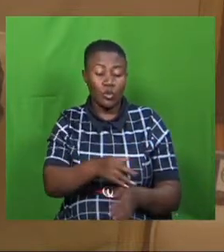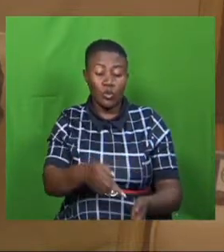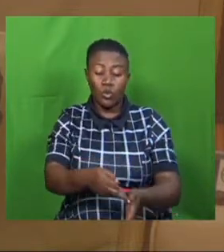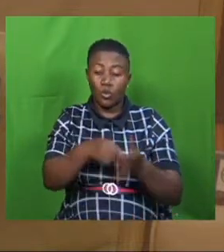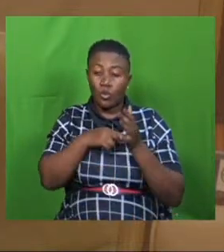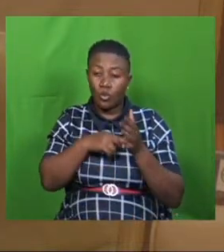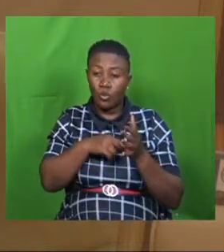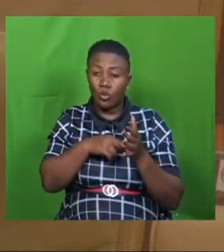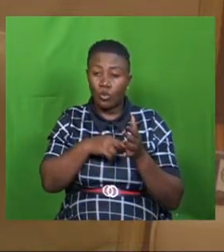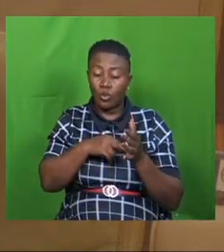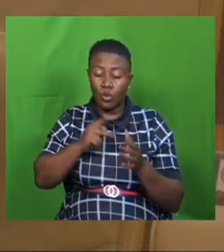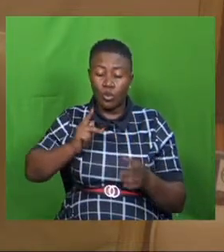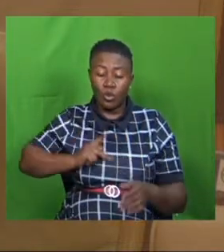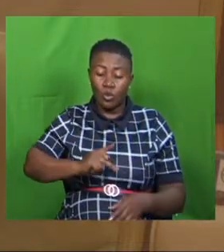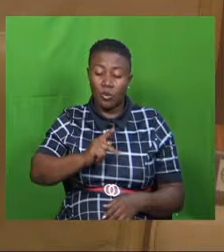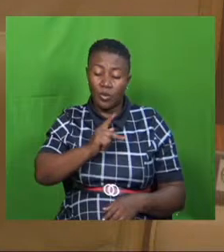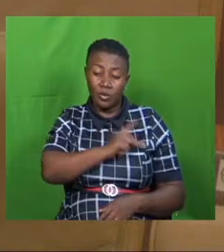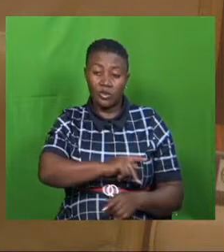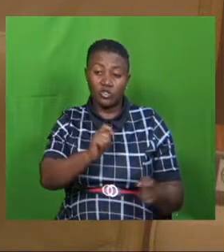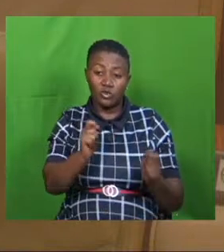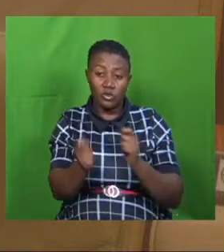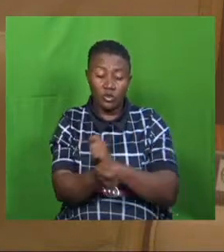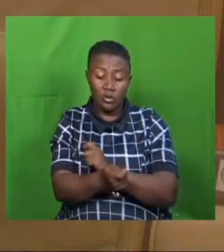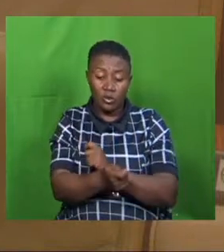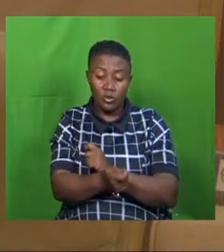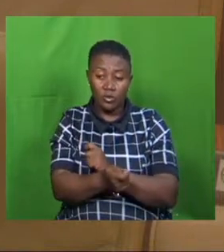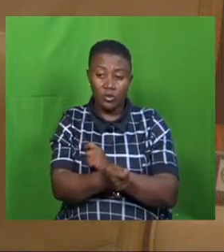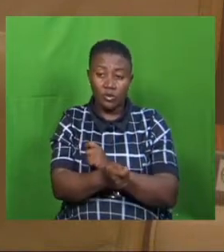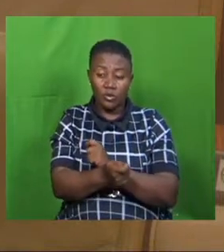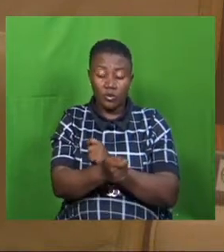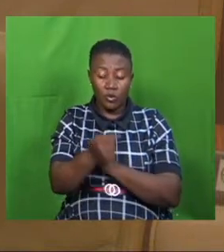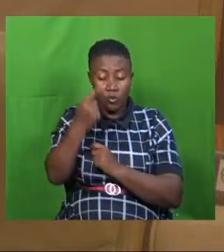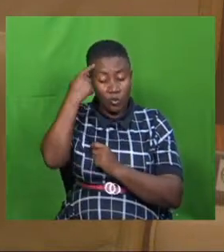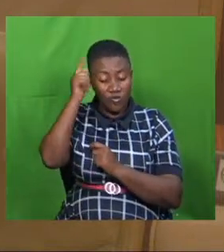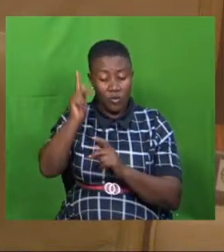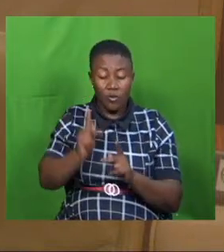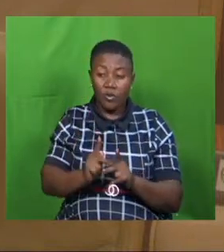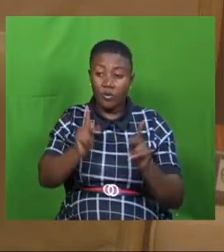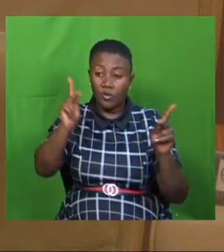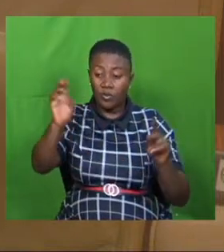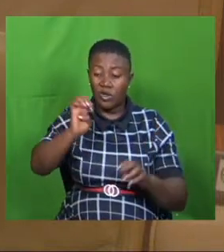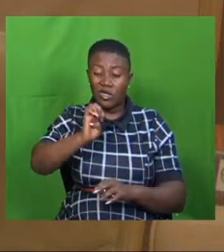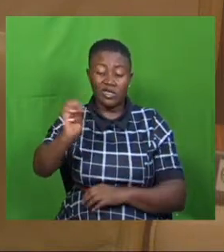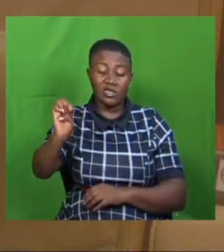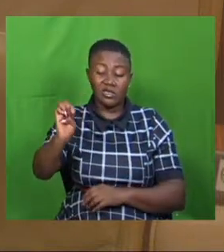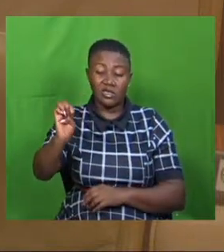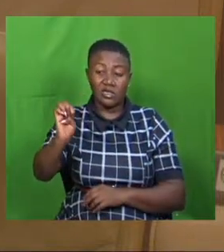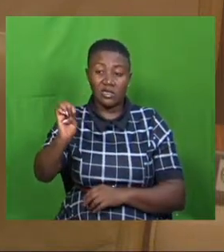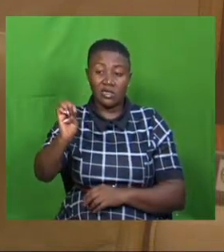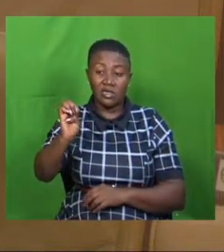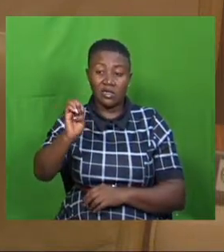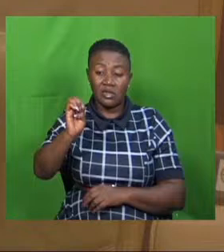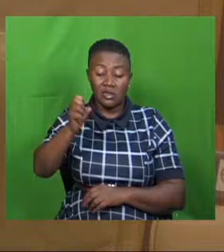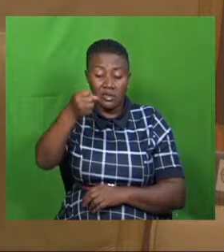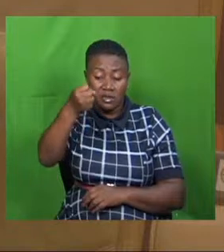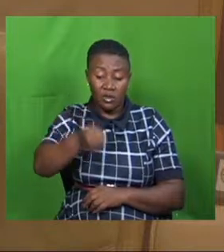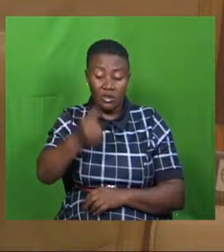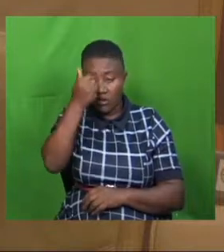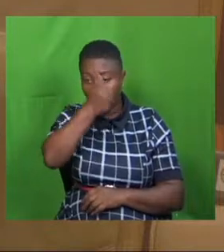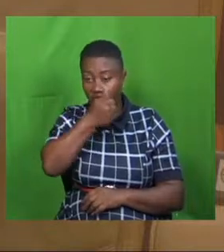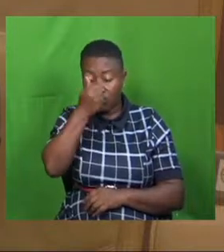parliamentary ratification of the Charter establishing the Eastern and Southern African Trade and Development